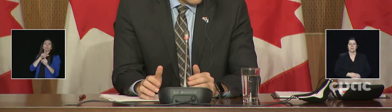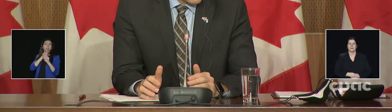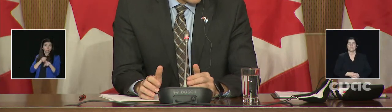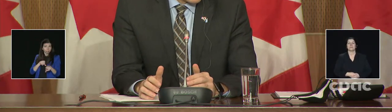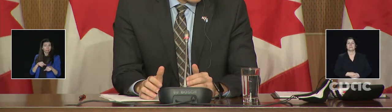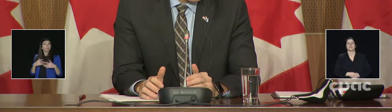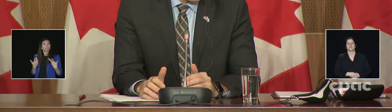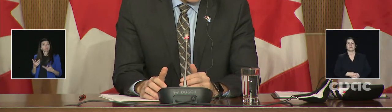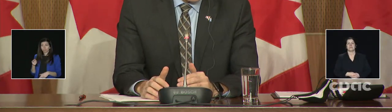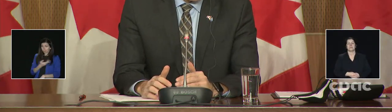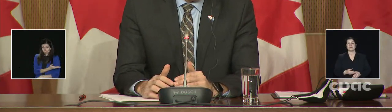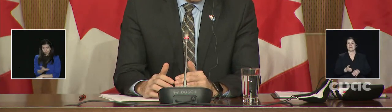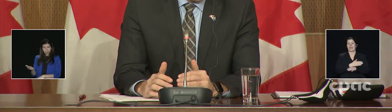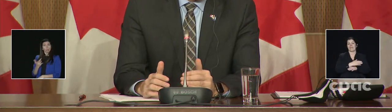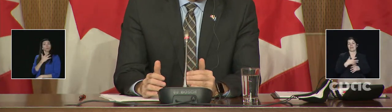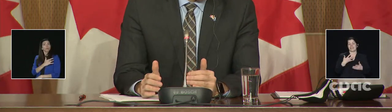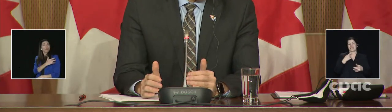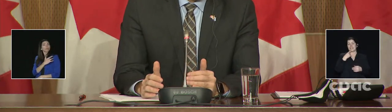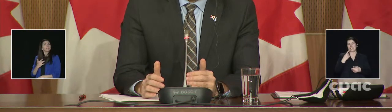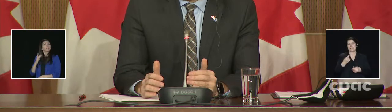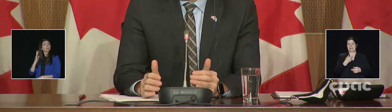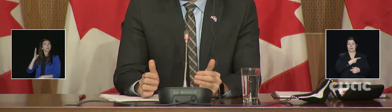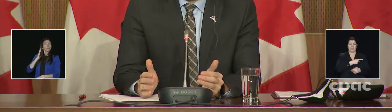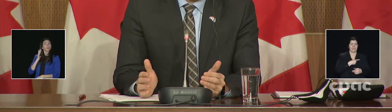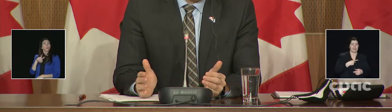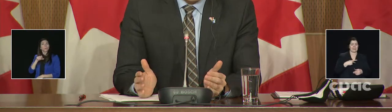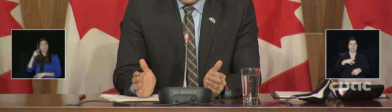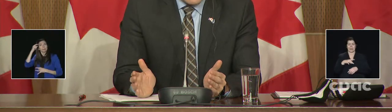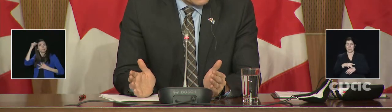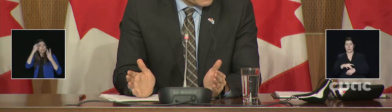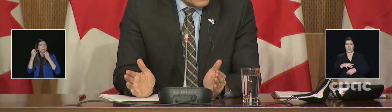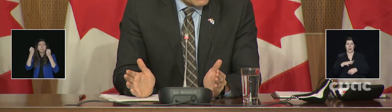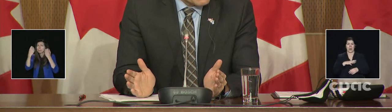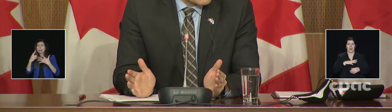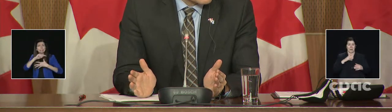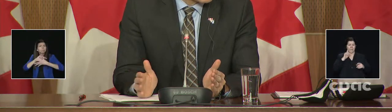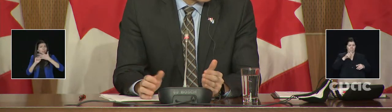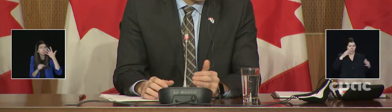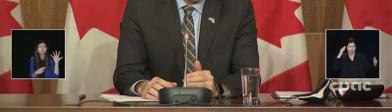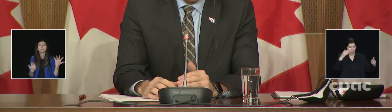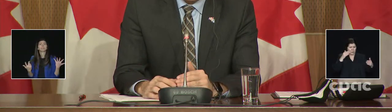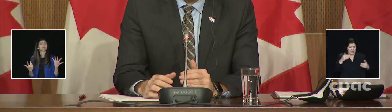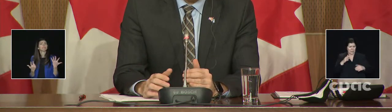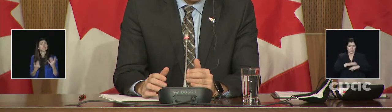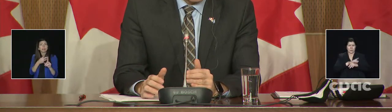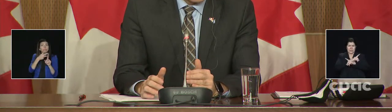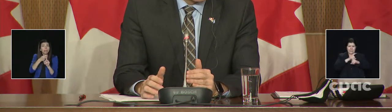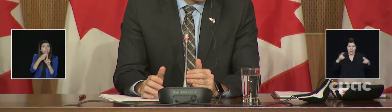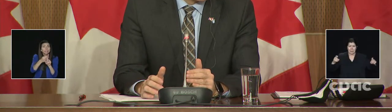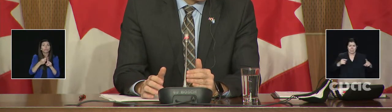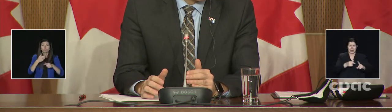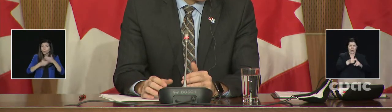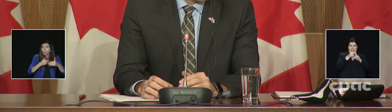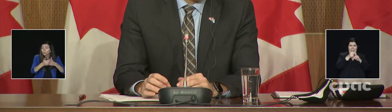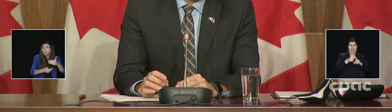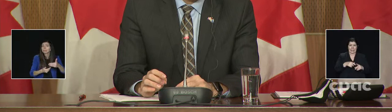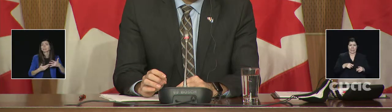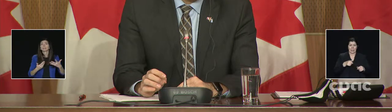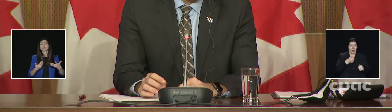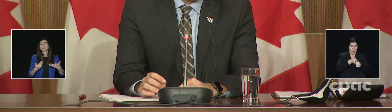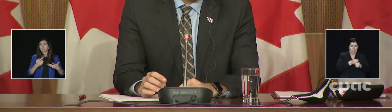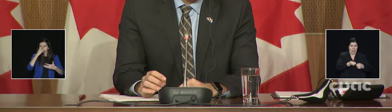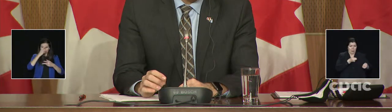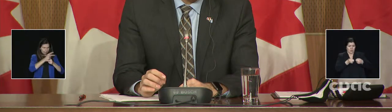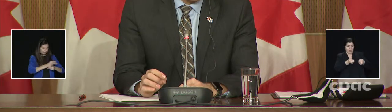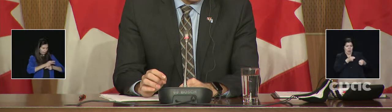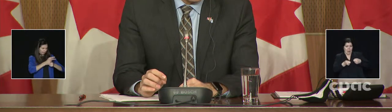on priorities such as, vaccination. and looking after the healthcare system, and